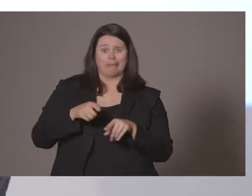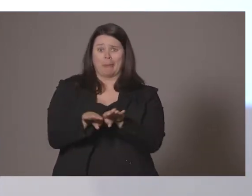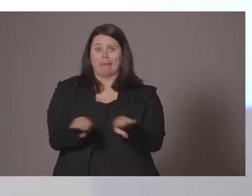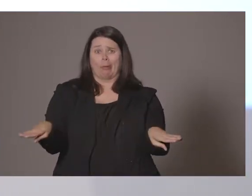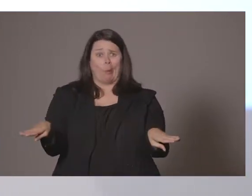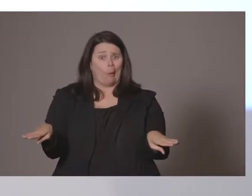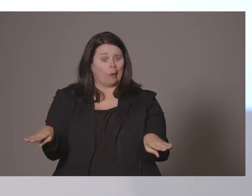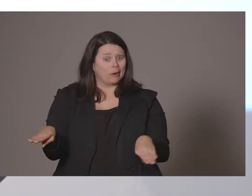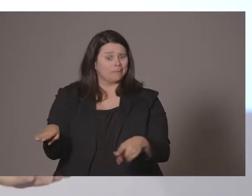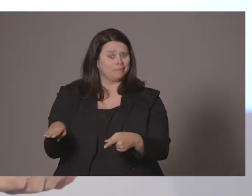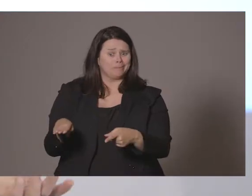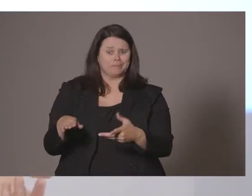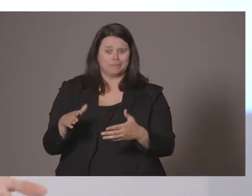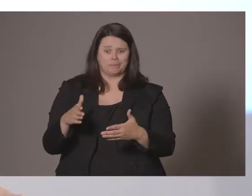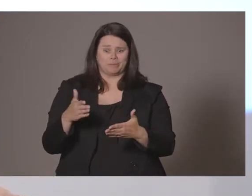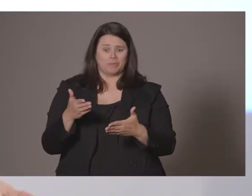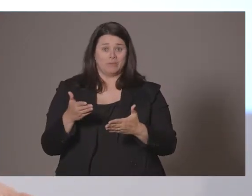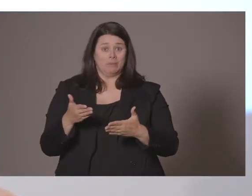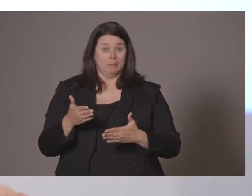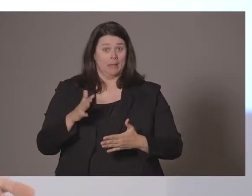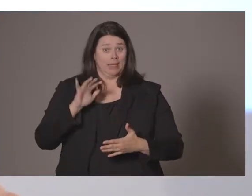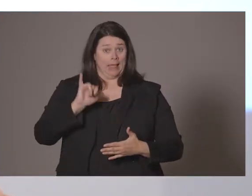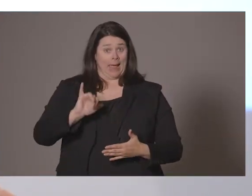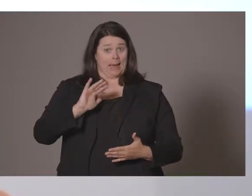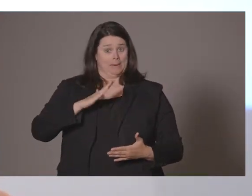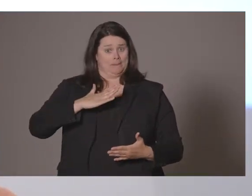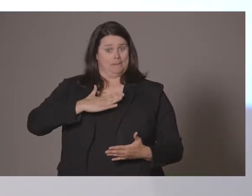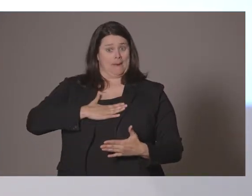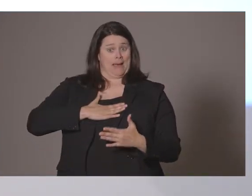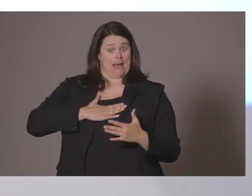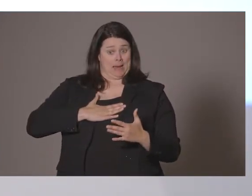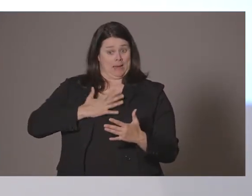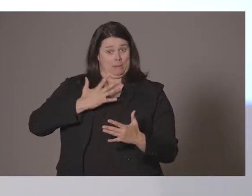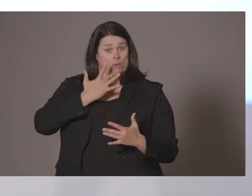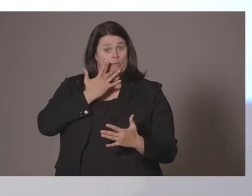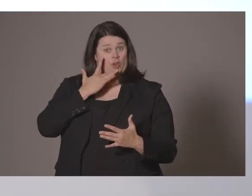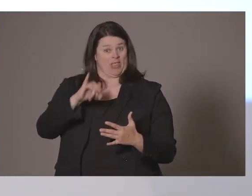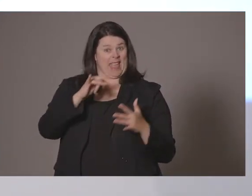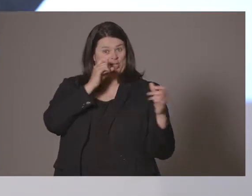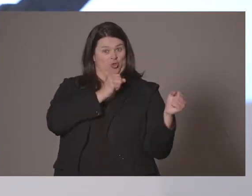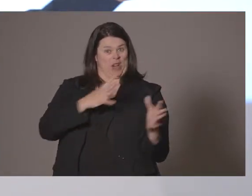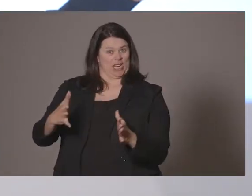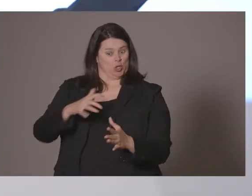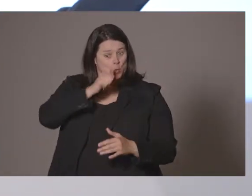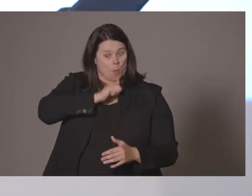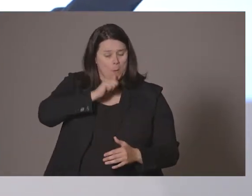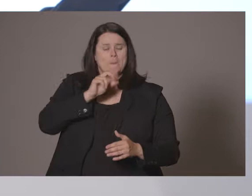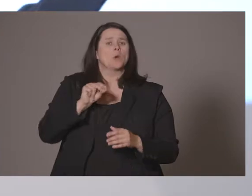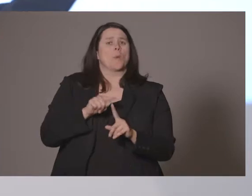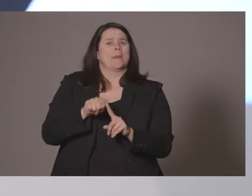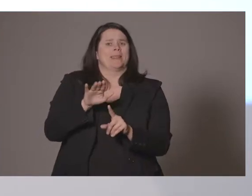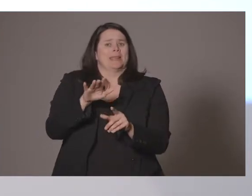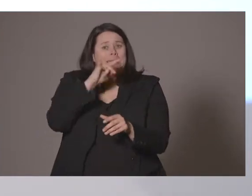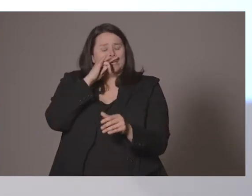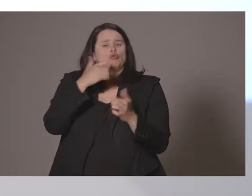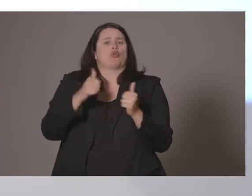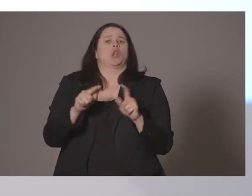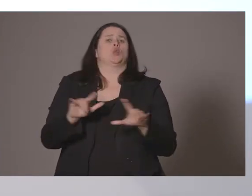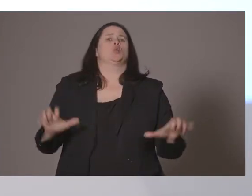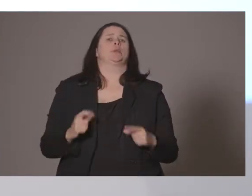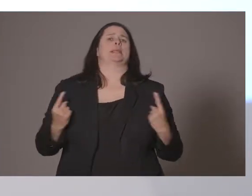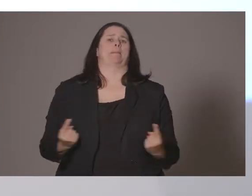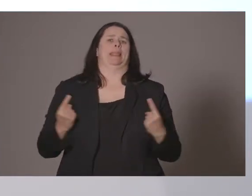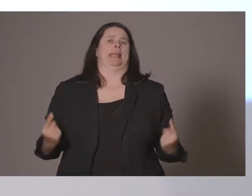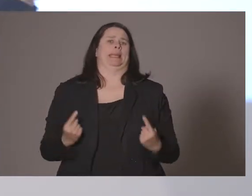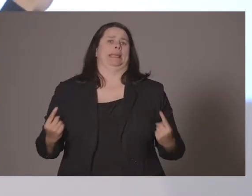is, it might not be our preferred strategy that they use, but there is an attempt to find regulation, and you only know